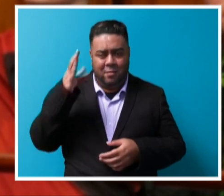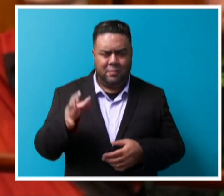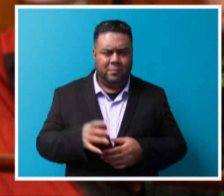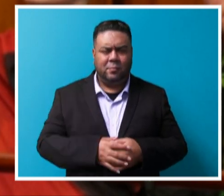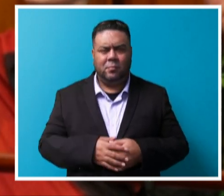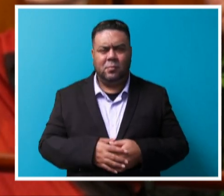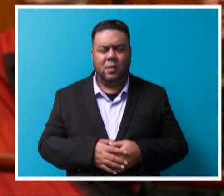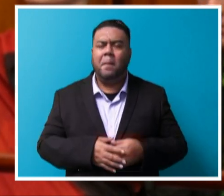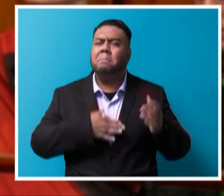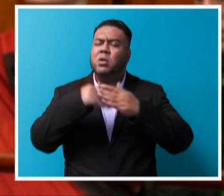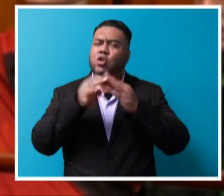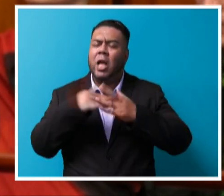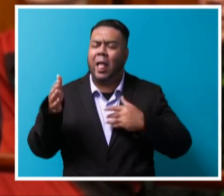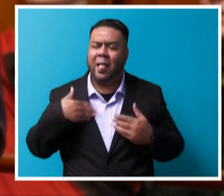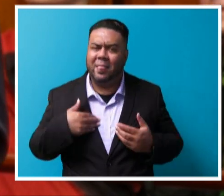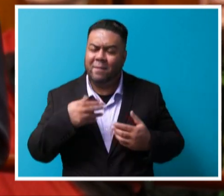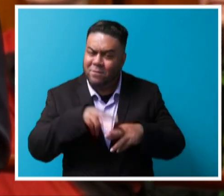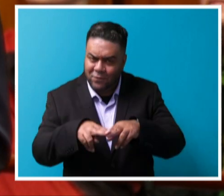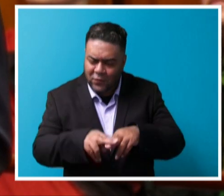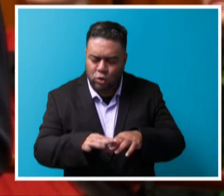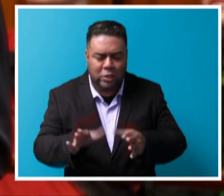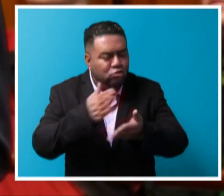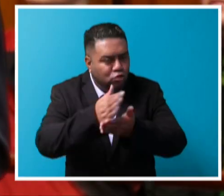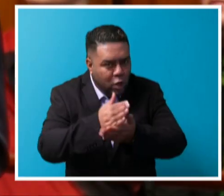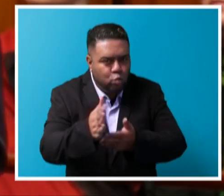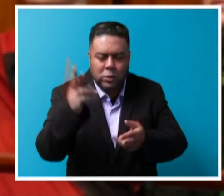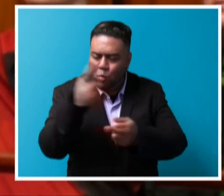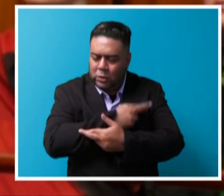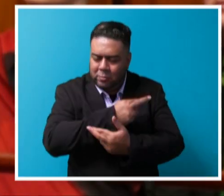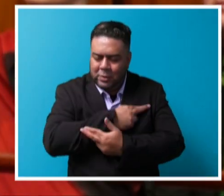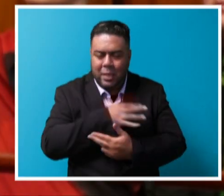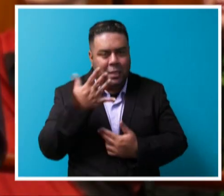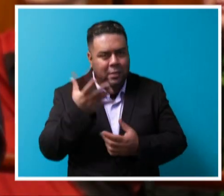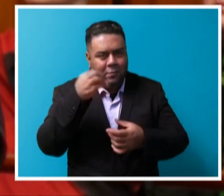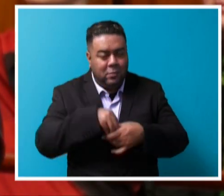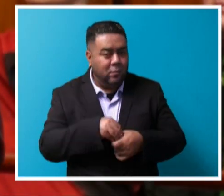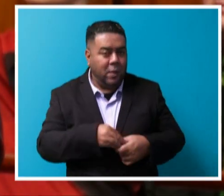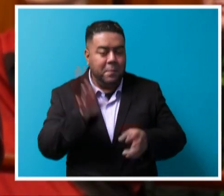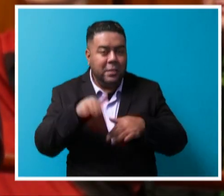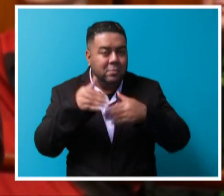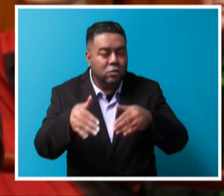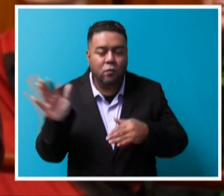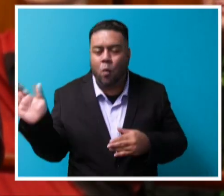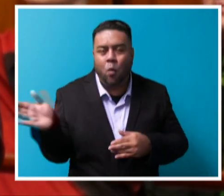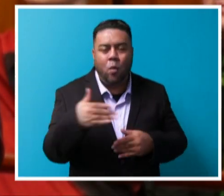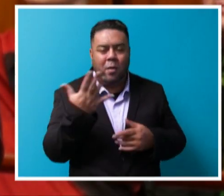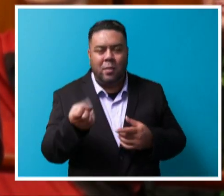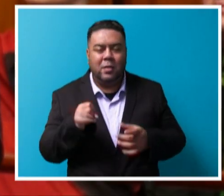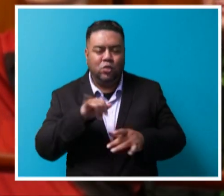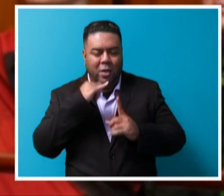Building a healthier Fiji is a shared responsibility that requires the participation of every sector of